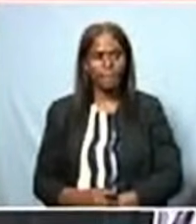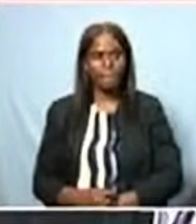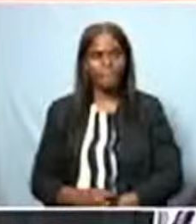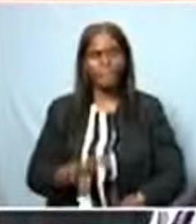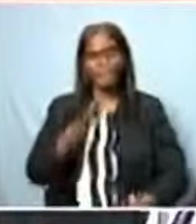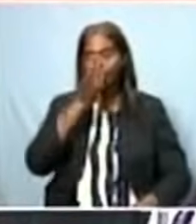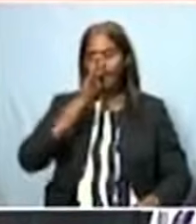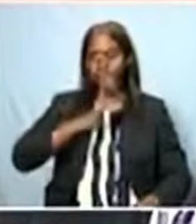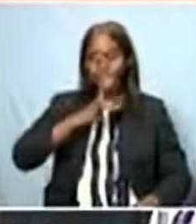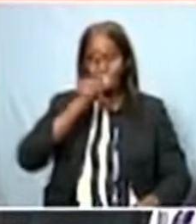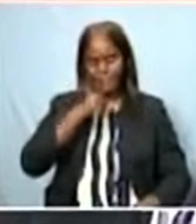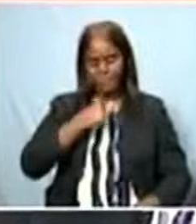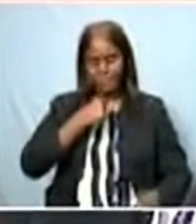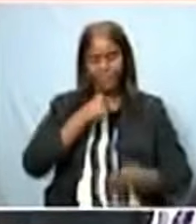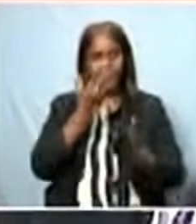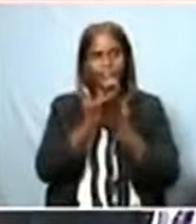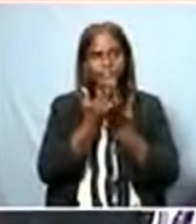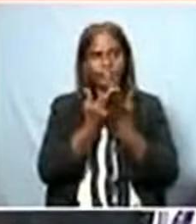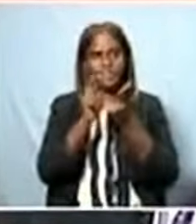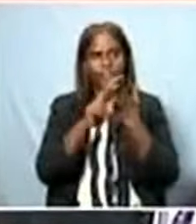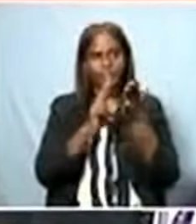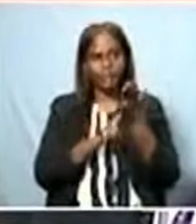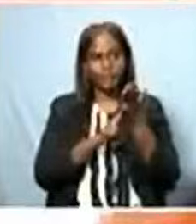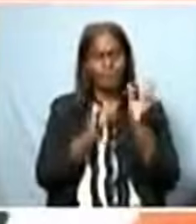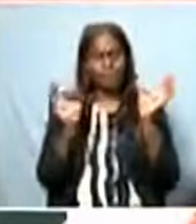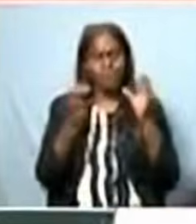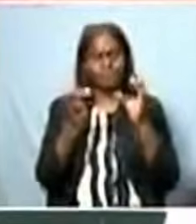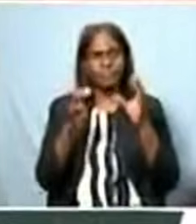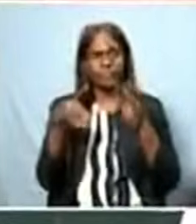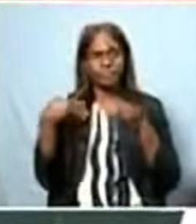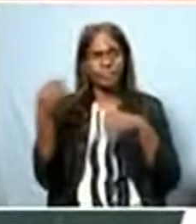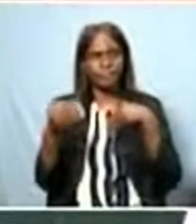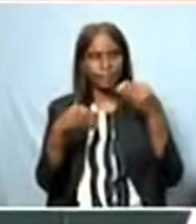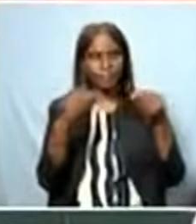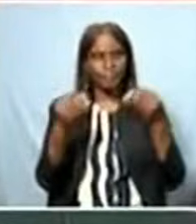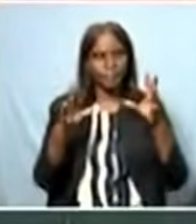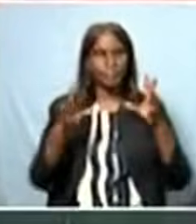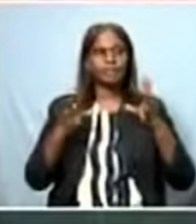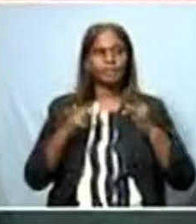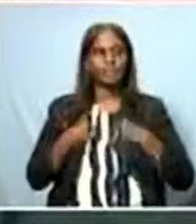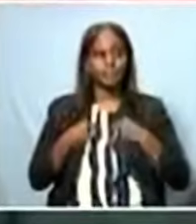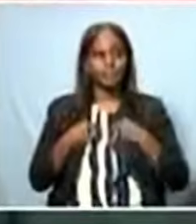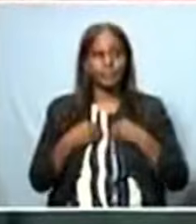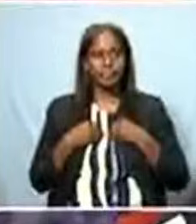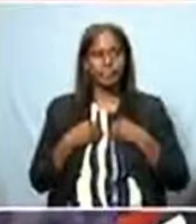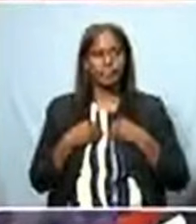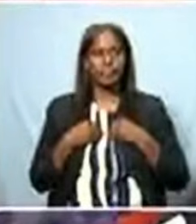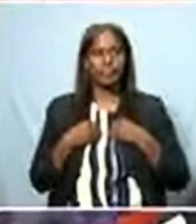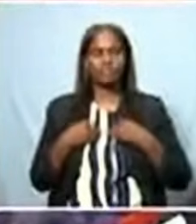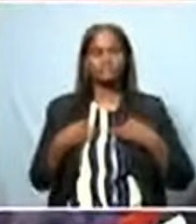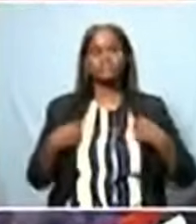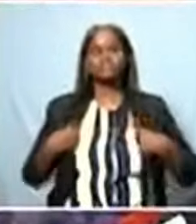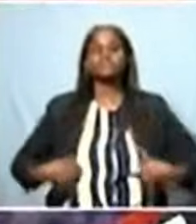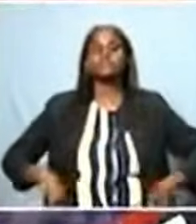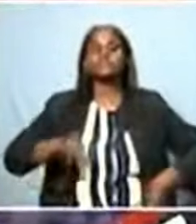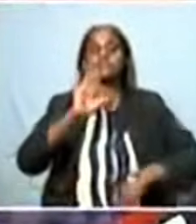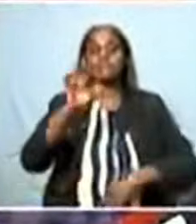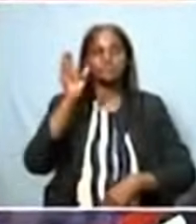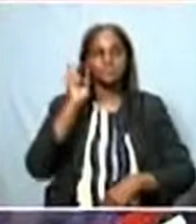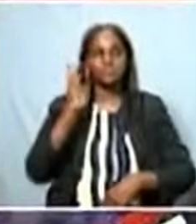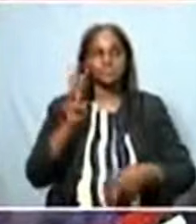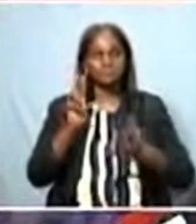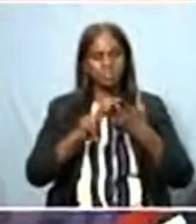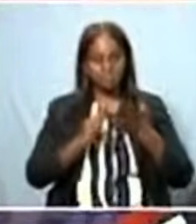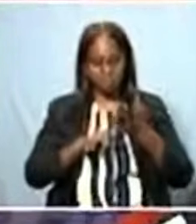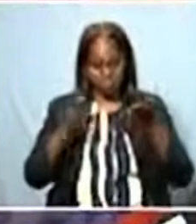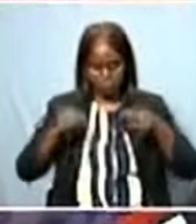Madam Speaker, I beg to move that the report of the Committee of Supply be adopted. Is it your will that the